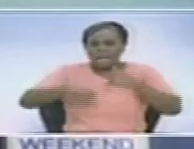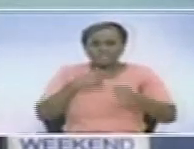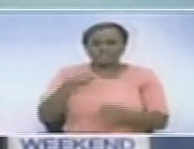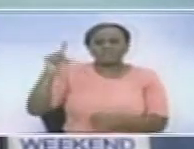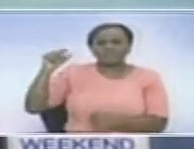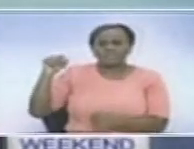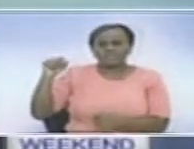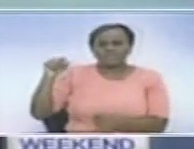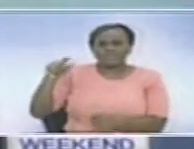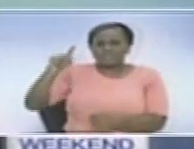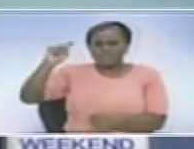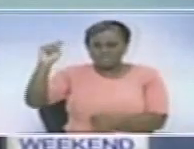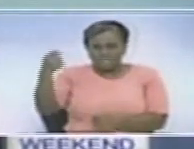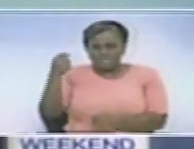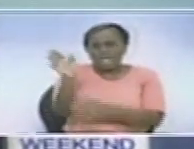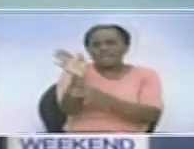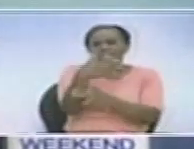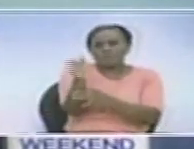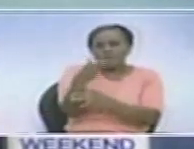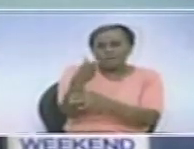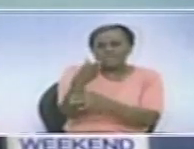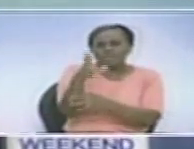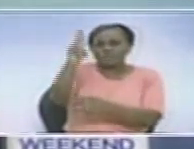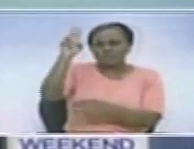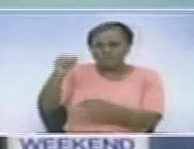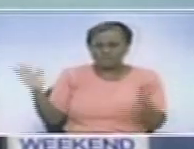is at Kenya Diplomat as the UN Assembly